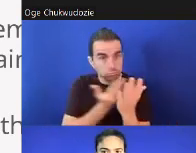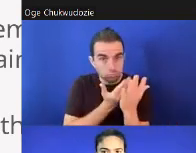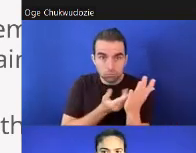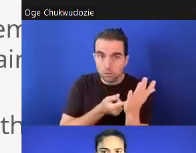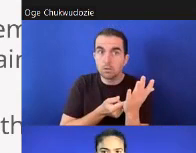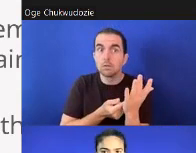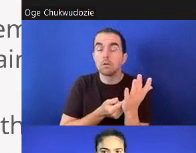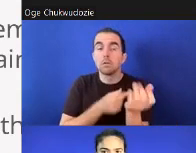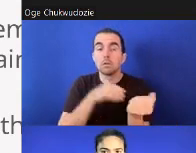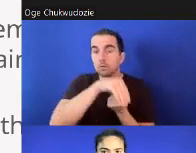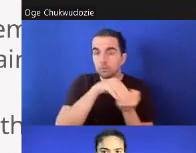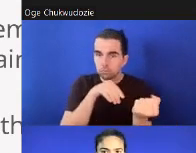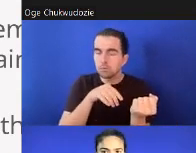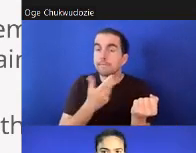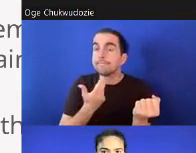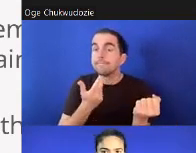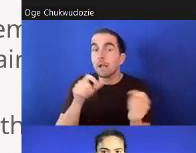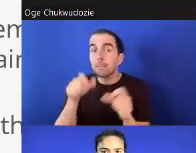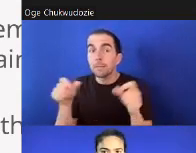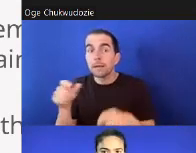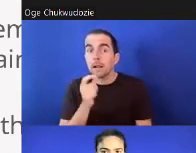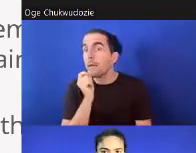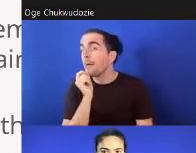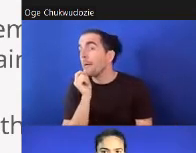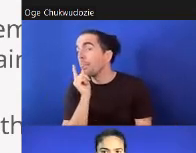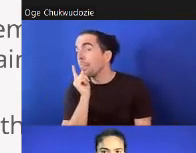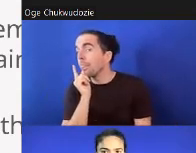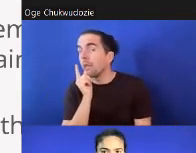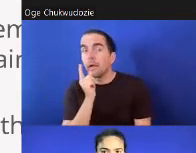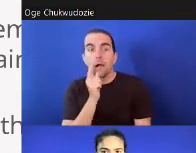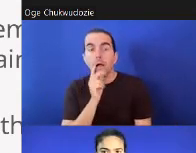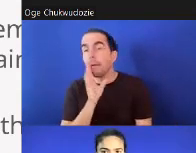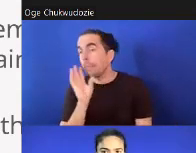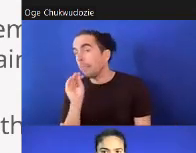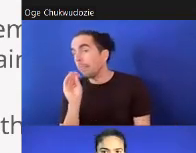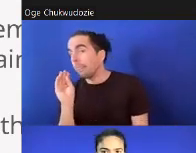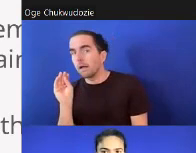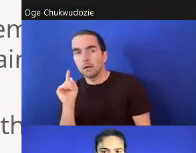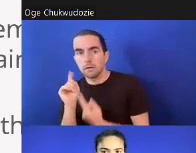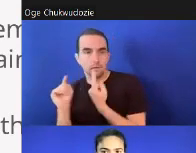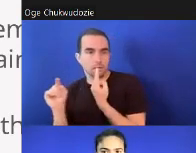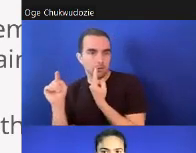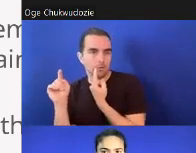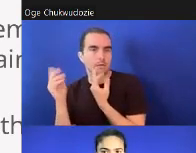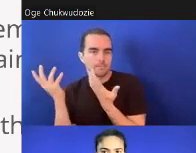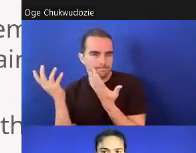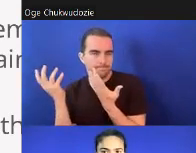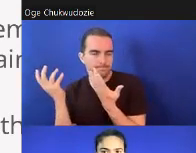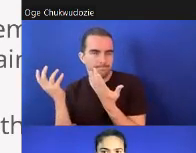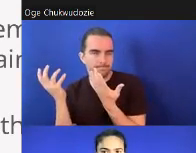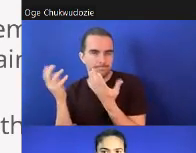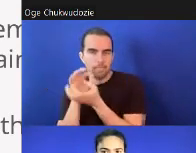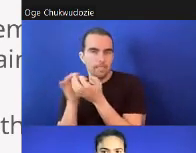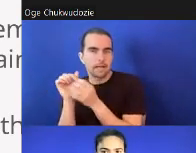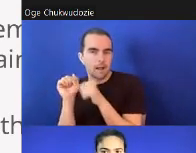of documentation and handling of such complaints or feedback. We need to ensure that the person